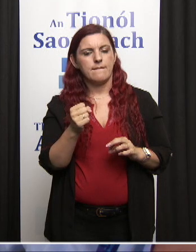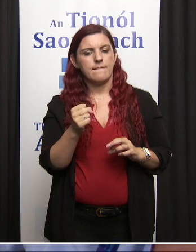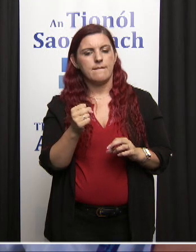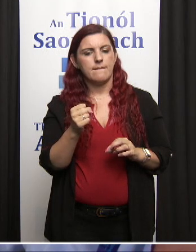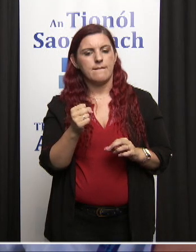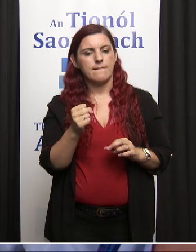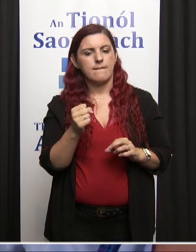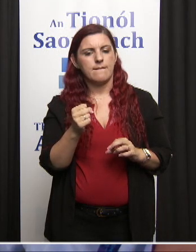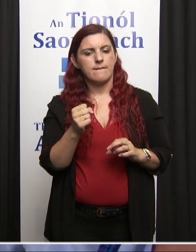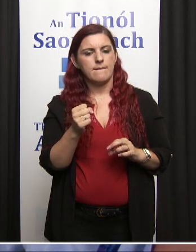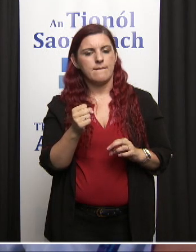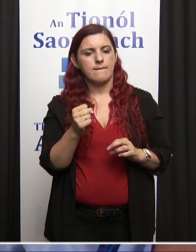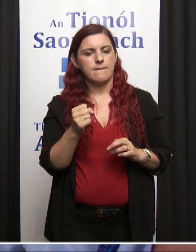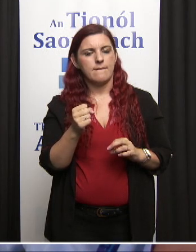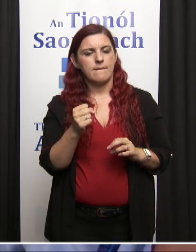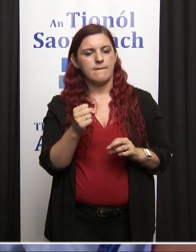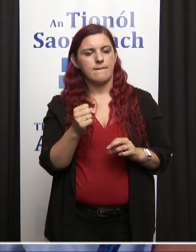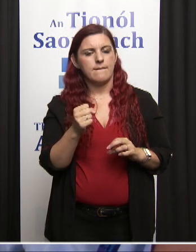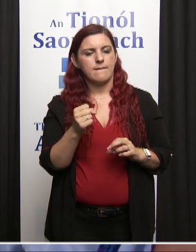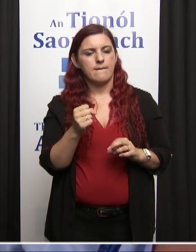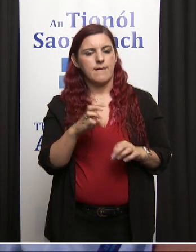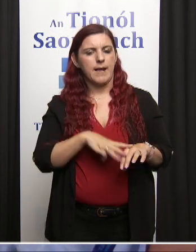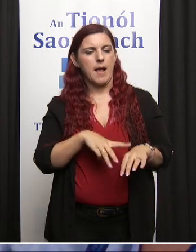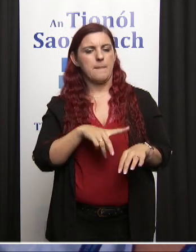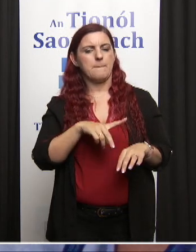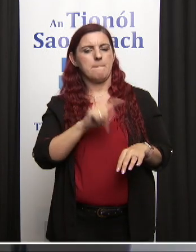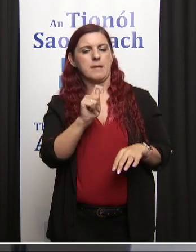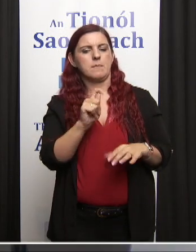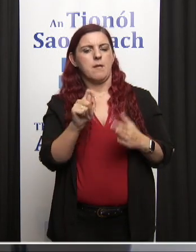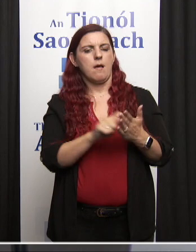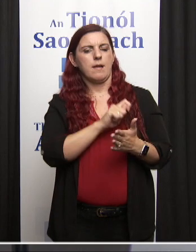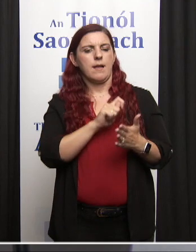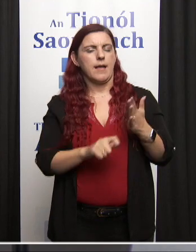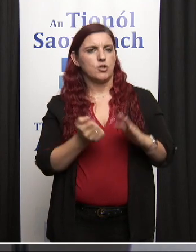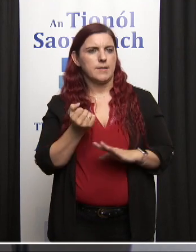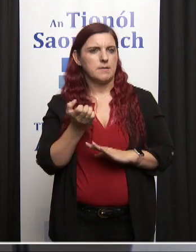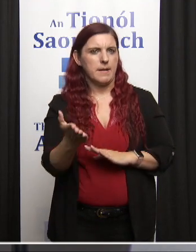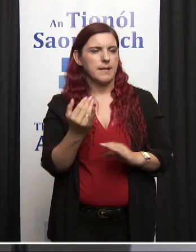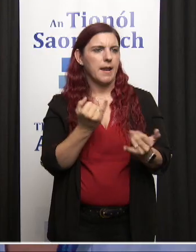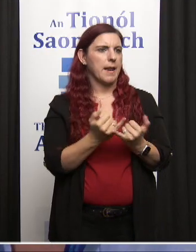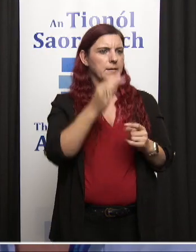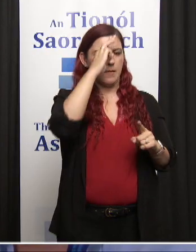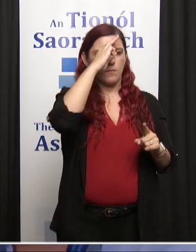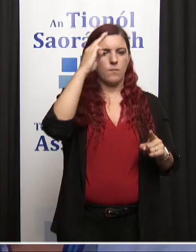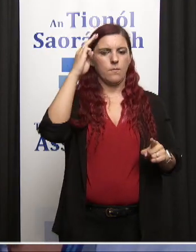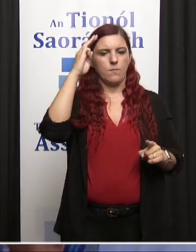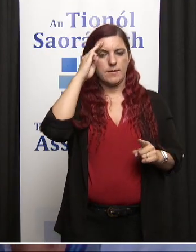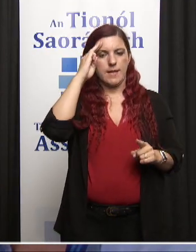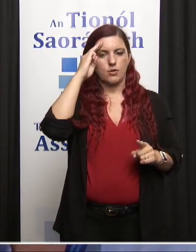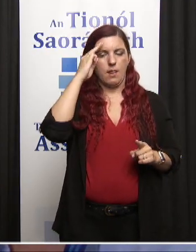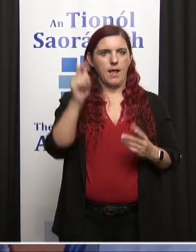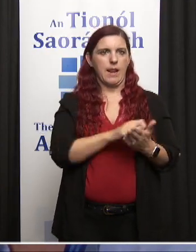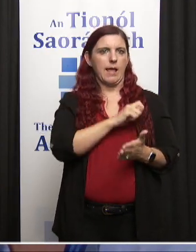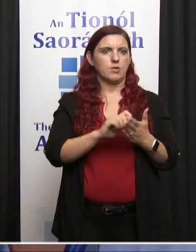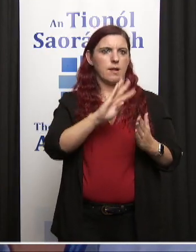a maximum on election spend. So that's in most of the other elections. So the presidential elections, it's hundreds of thousands.